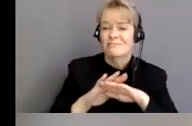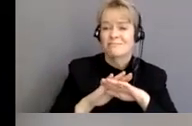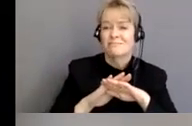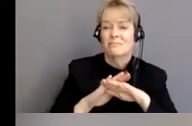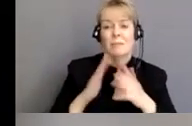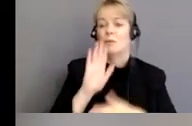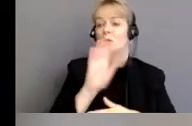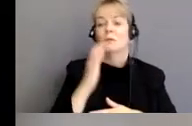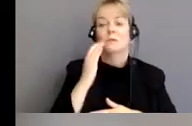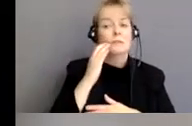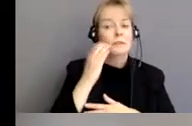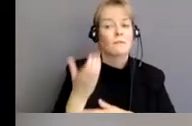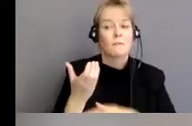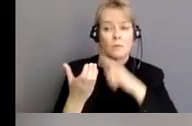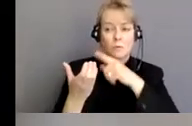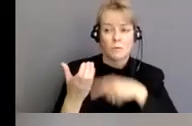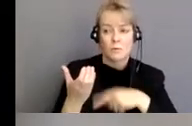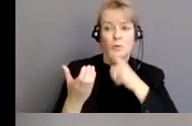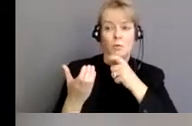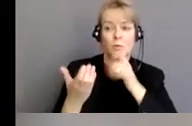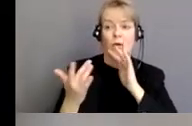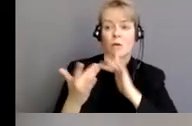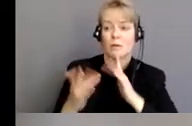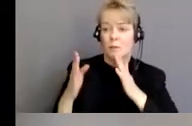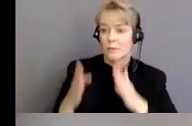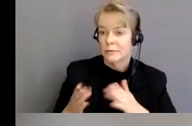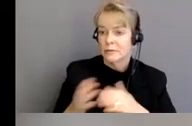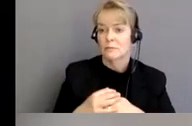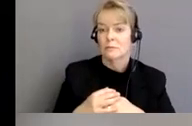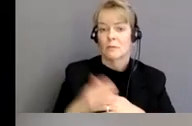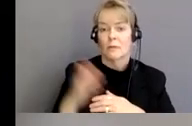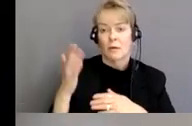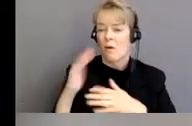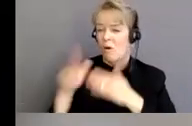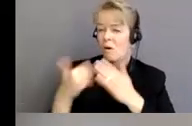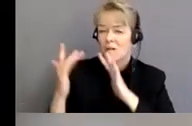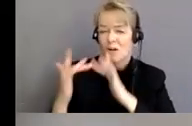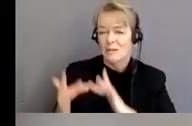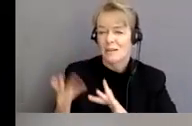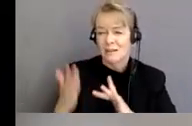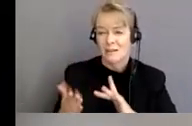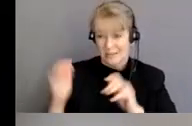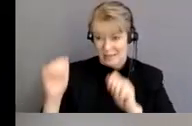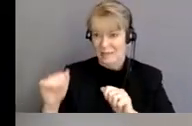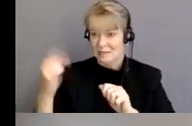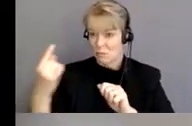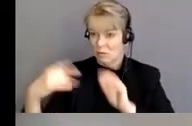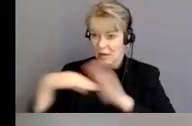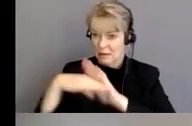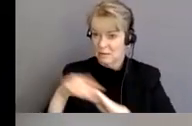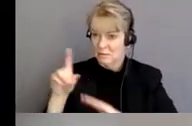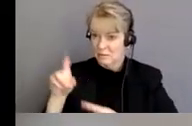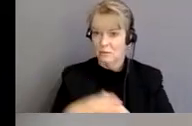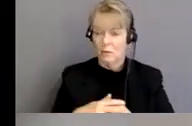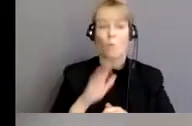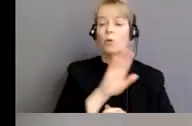phone. Is your password written down in a safe place? Can someone get access to that